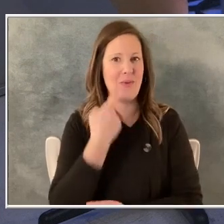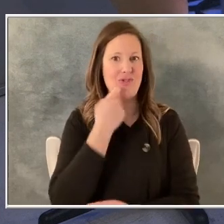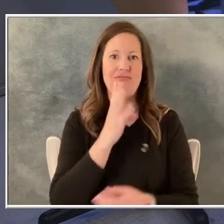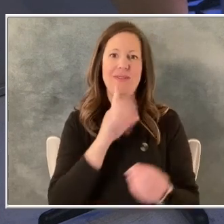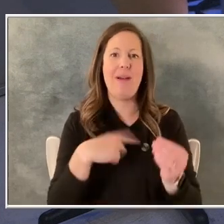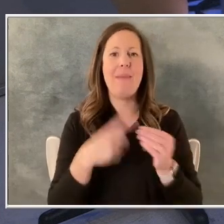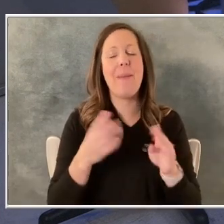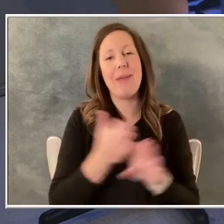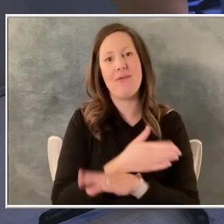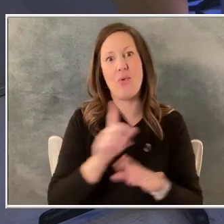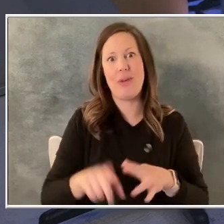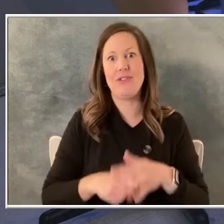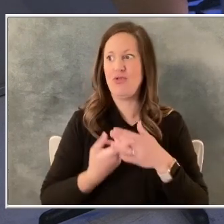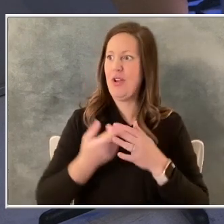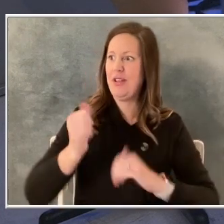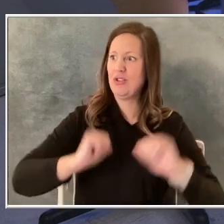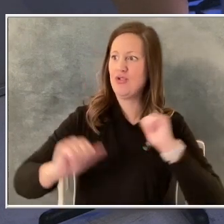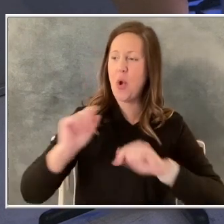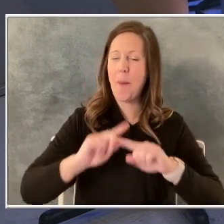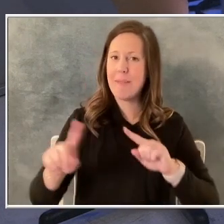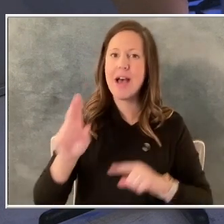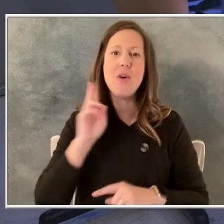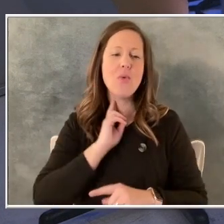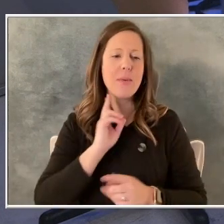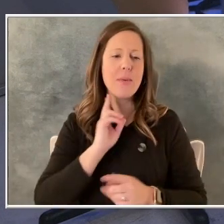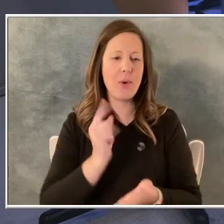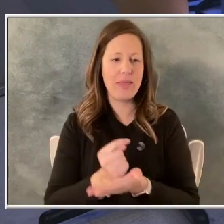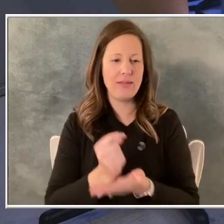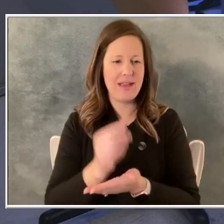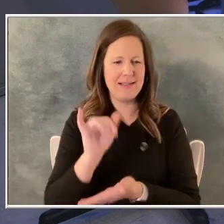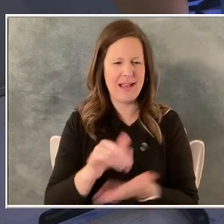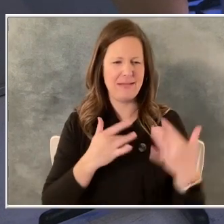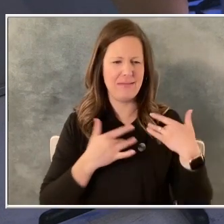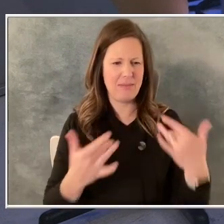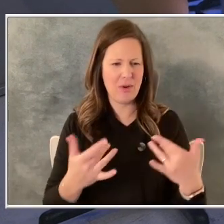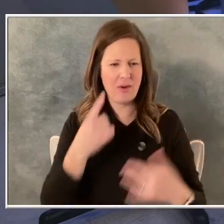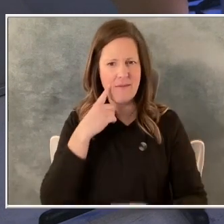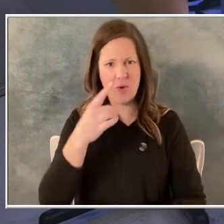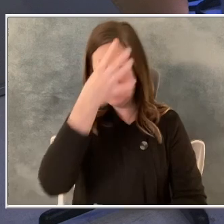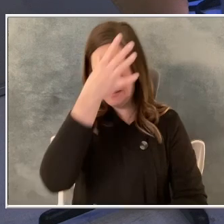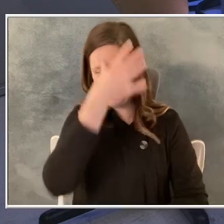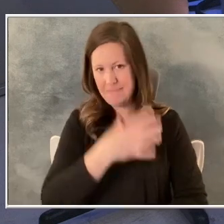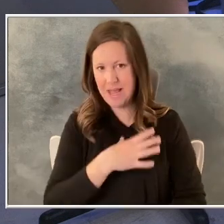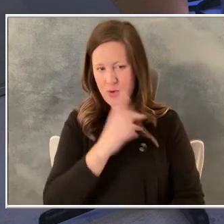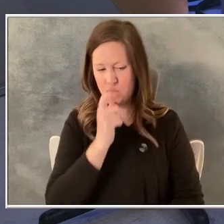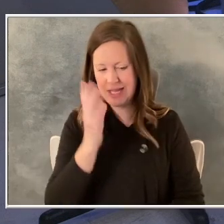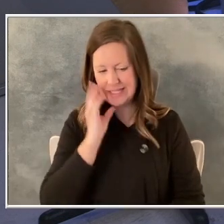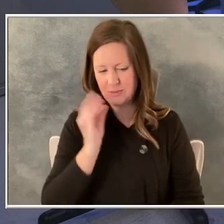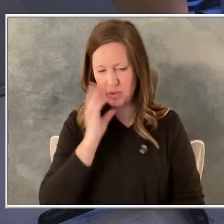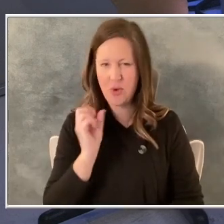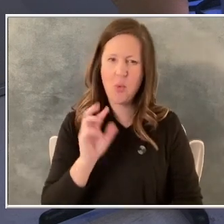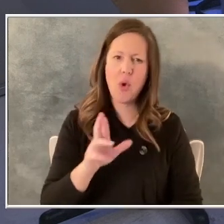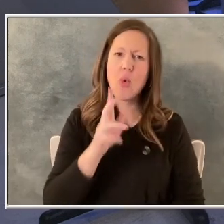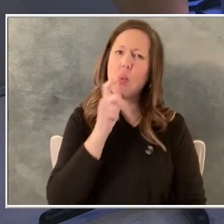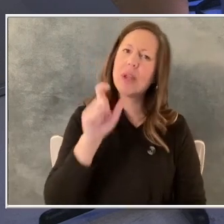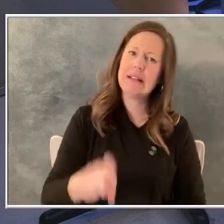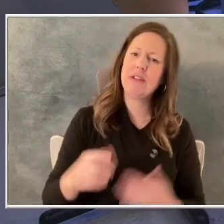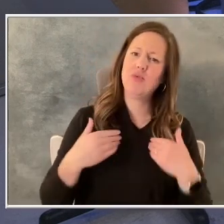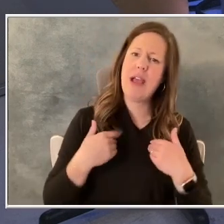air about hormone therapy. Is this typical? Any man that goes through this, or who needs to have the hormone therapy?